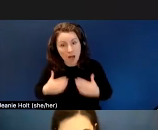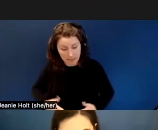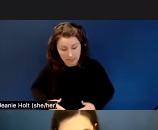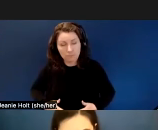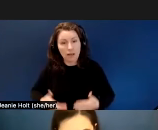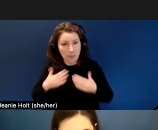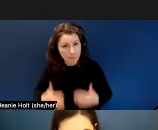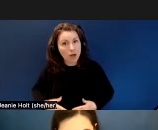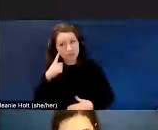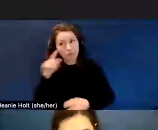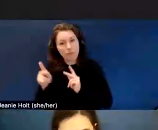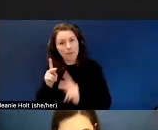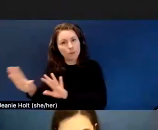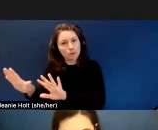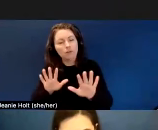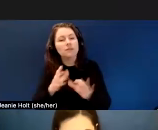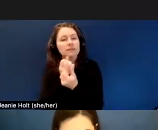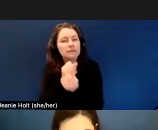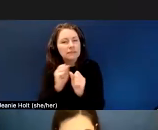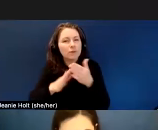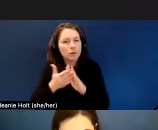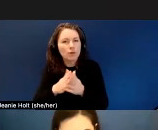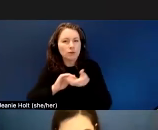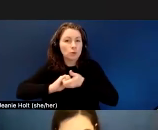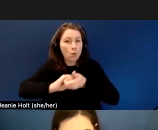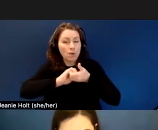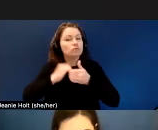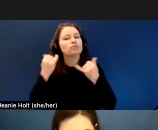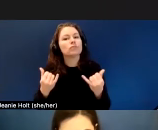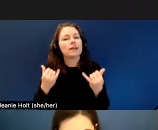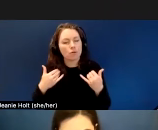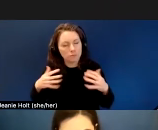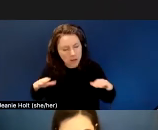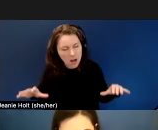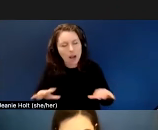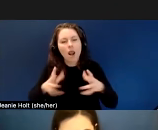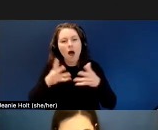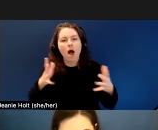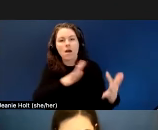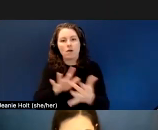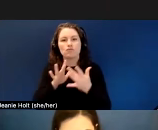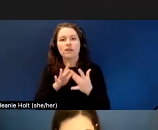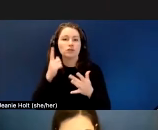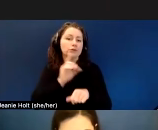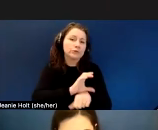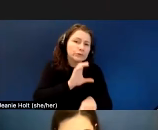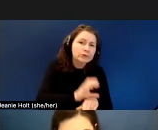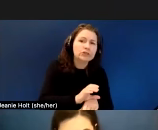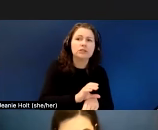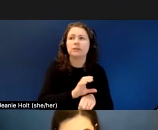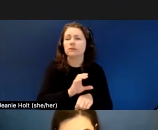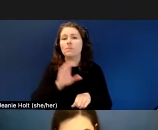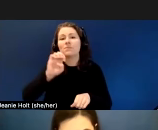So Safe Communities Coalition currently does a lot of outreach in churches and in